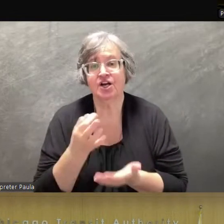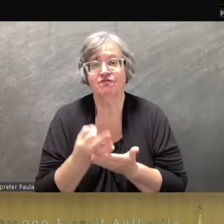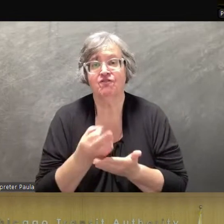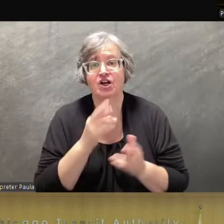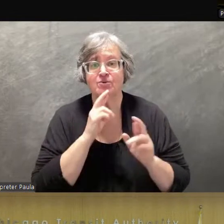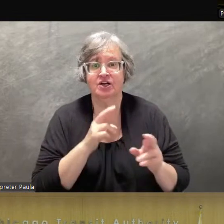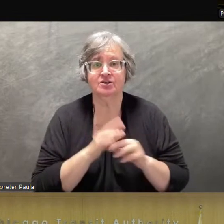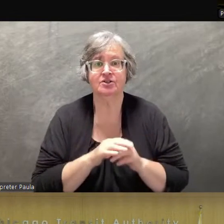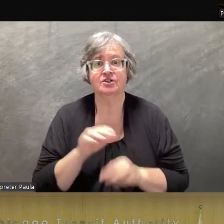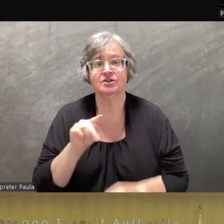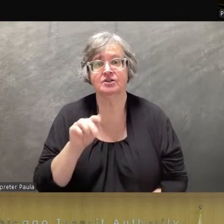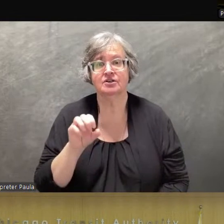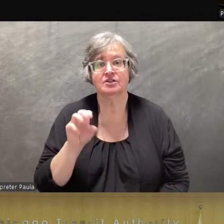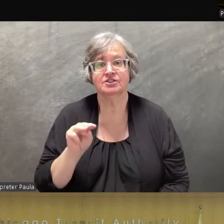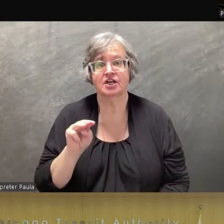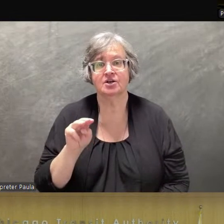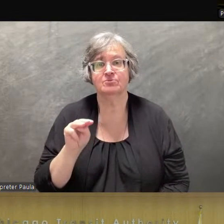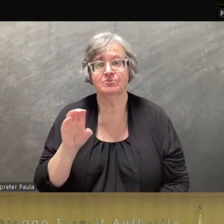finance report. Tom McComb.